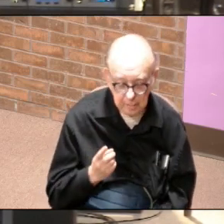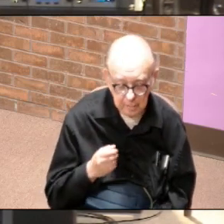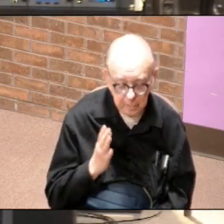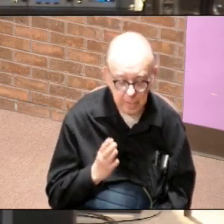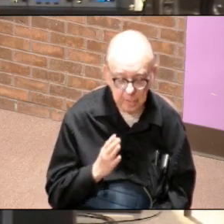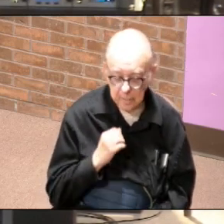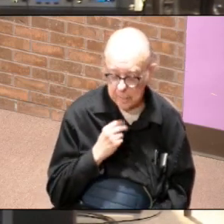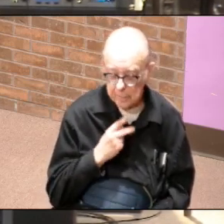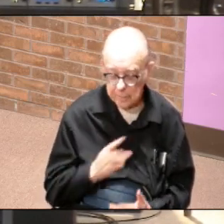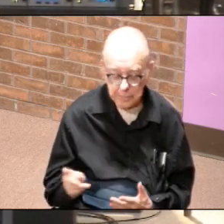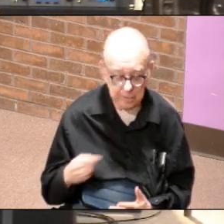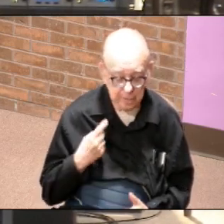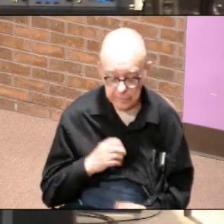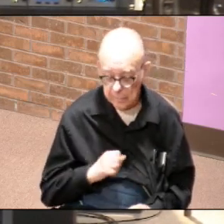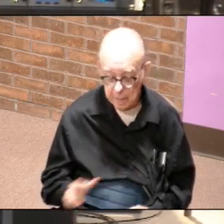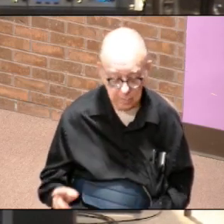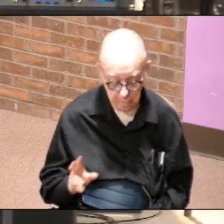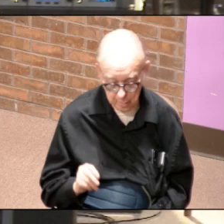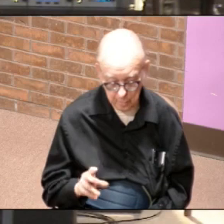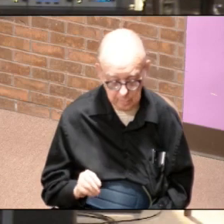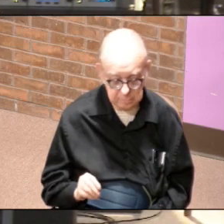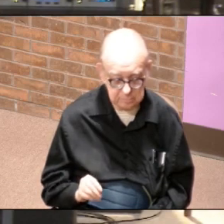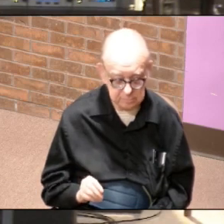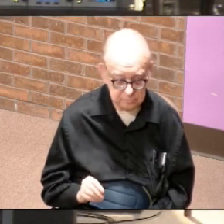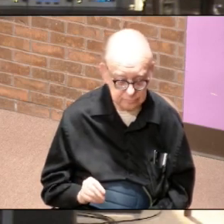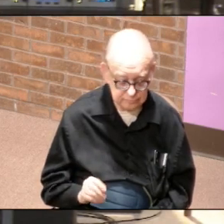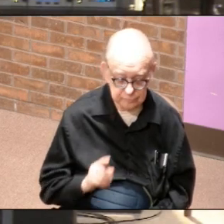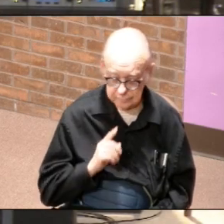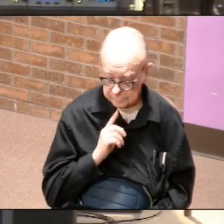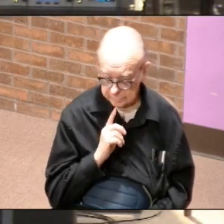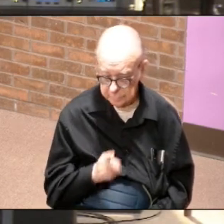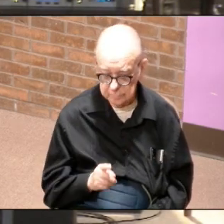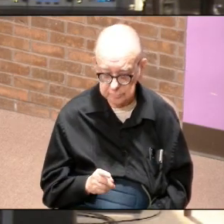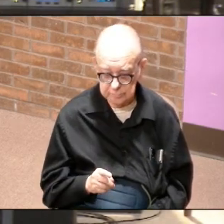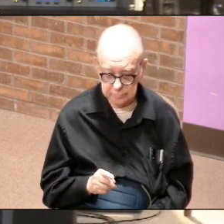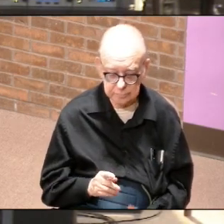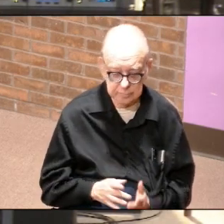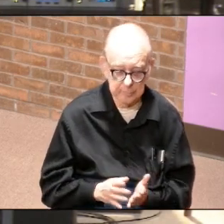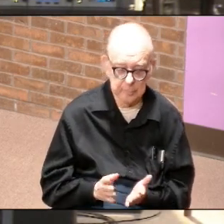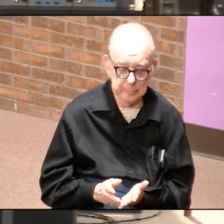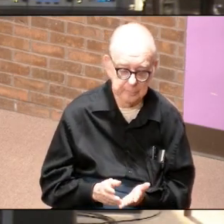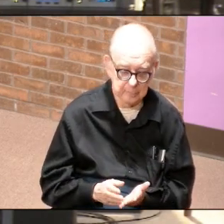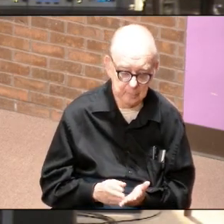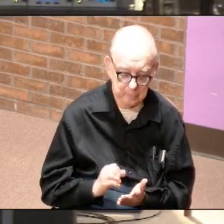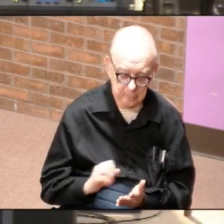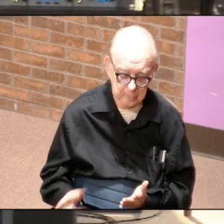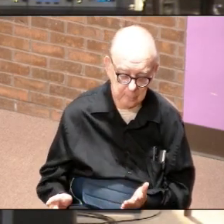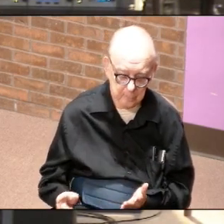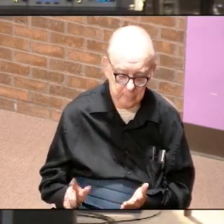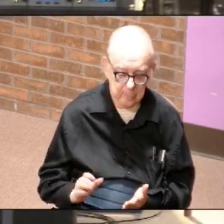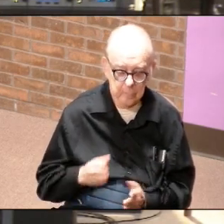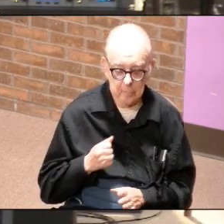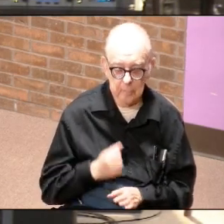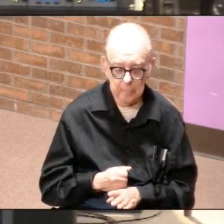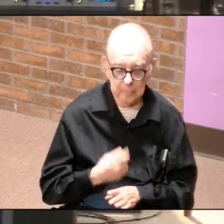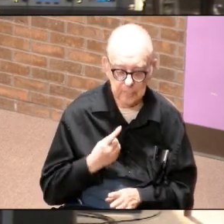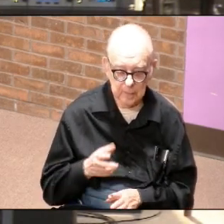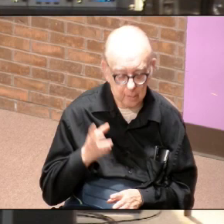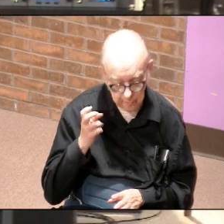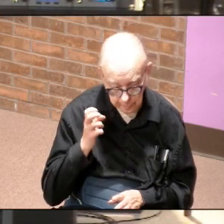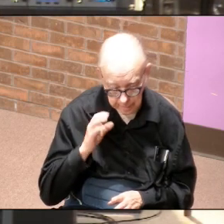God doesn't send us to hell. As a matter of fact, the Bible says that hell was only prepared for